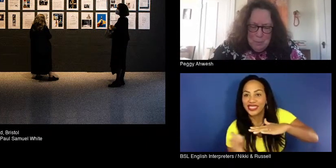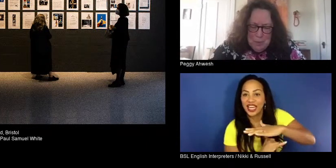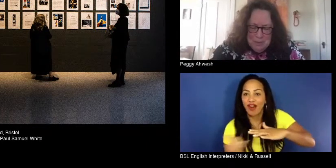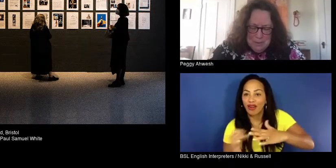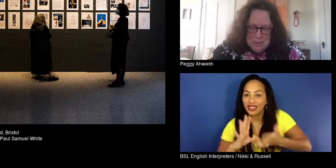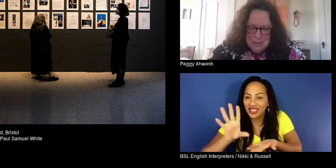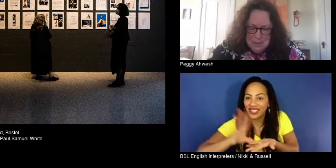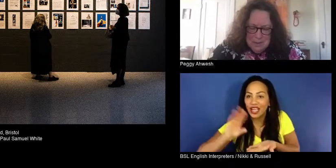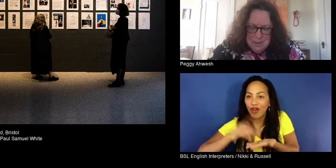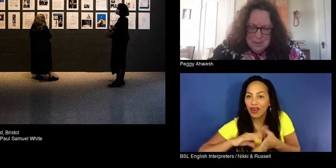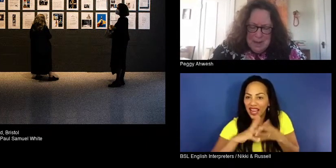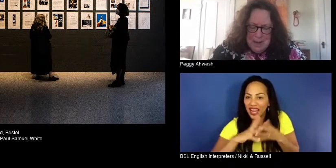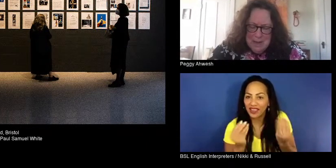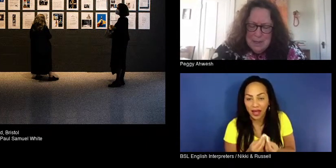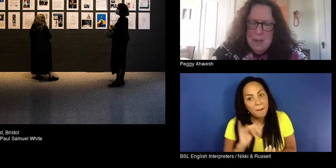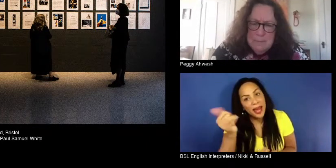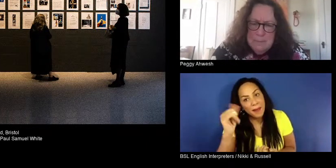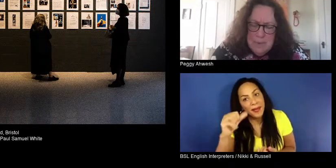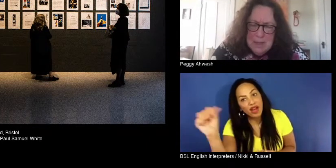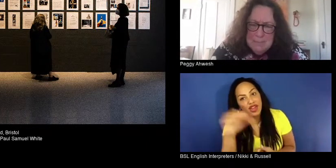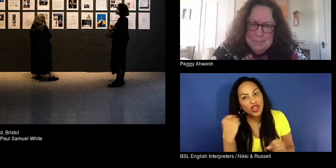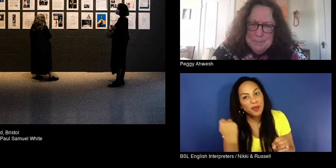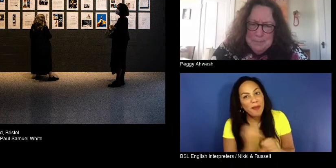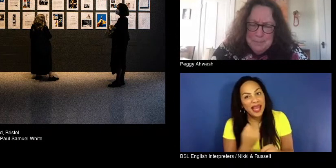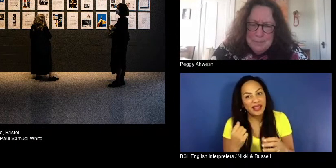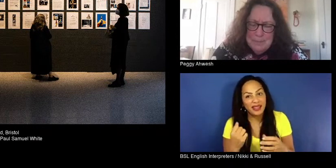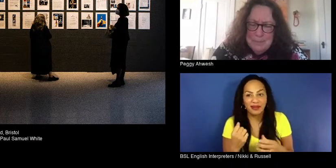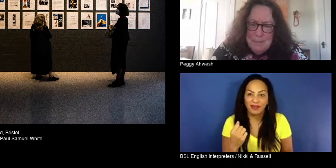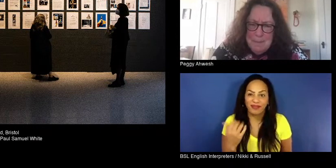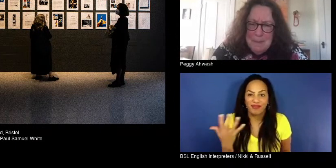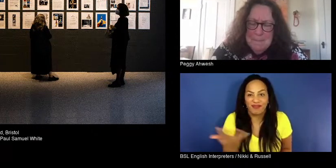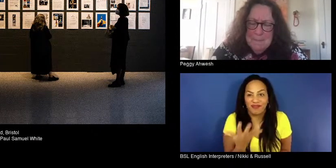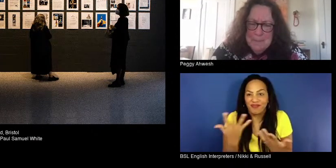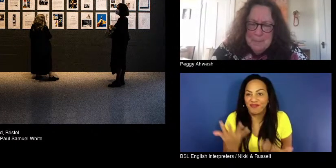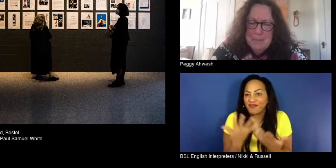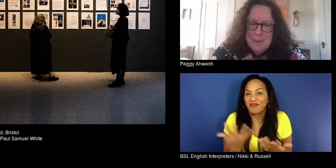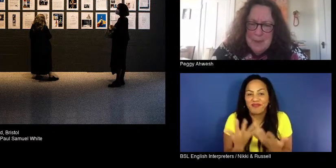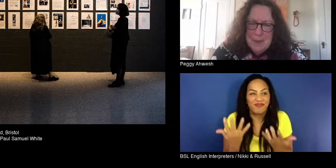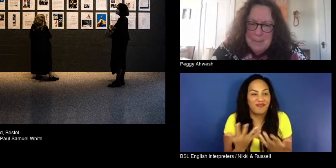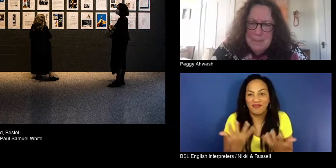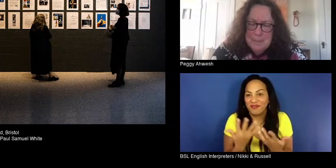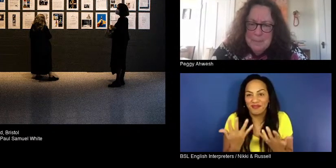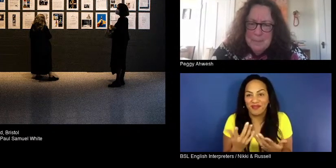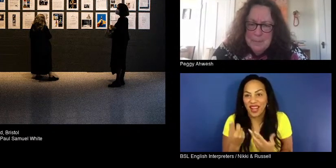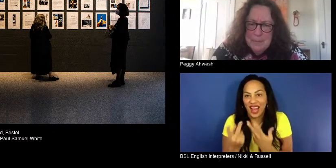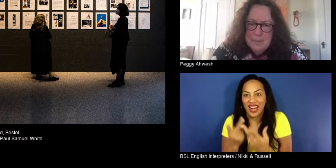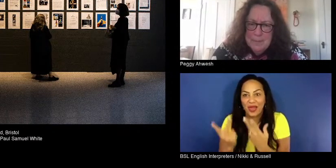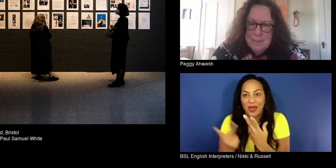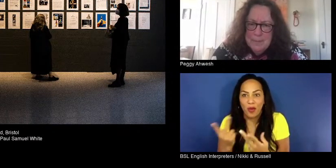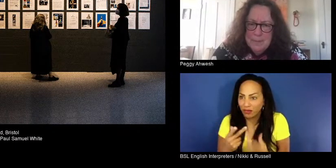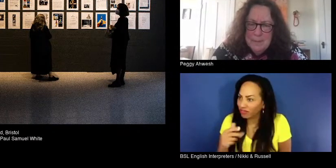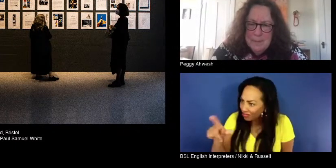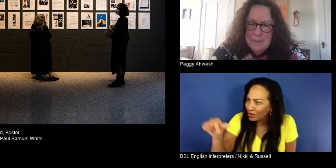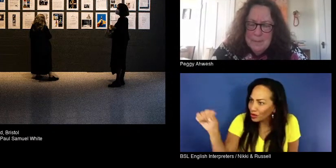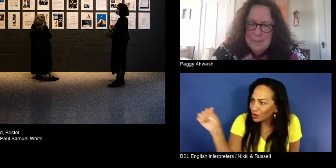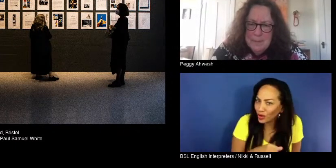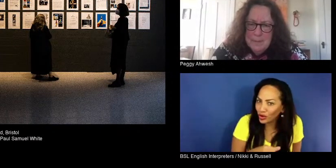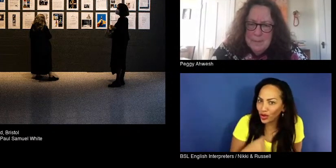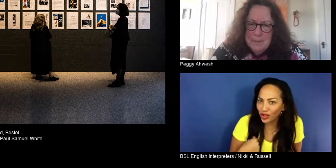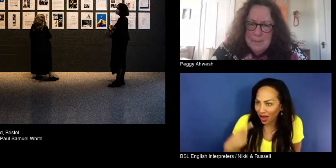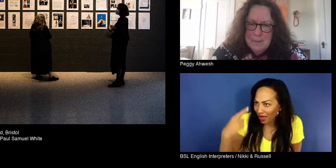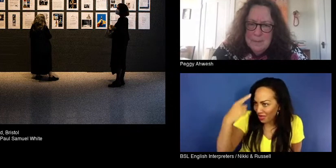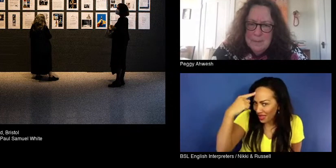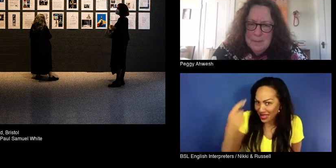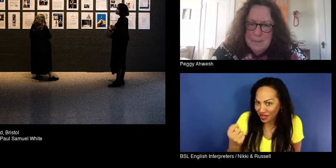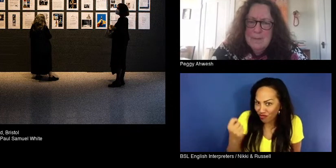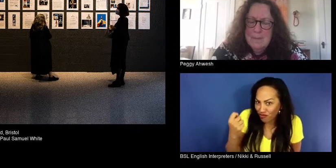some other ones. You should. I love them. I mean, I feel it's like a really rare kind of thing to have an account of a